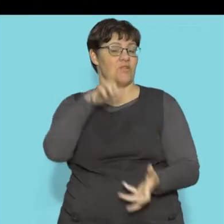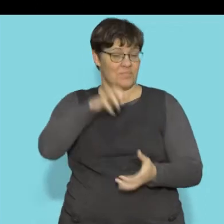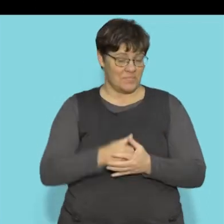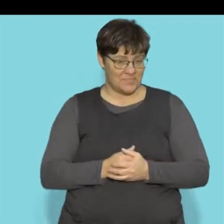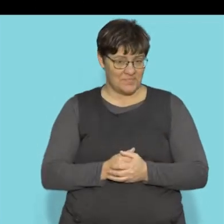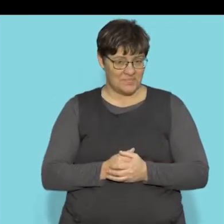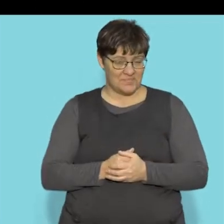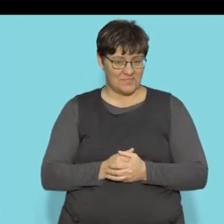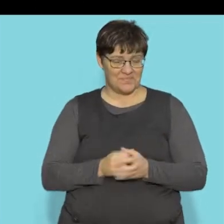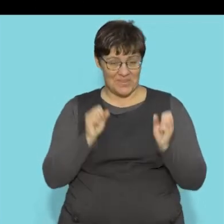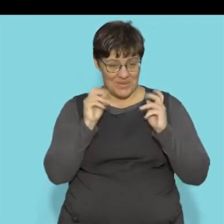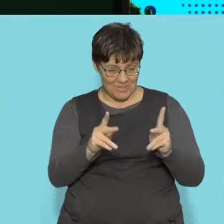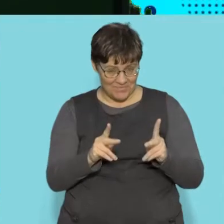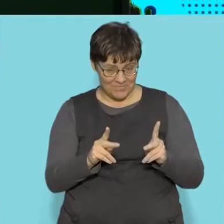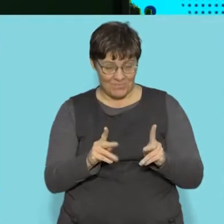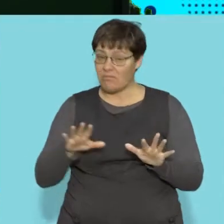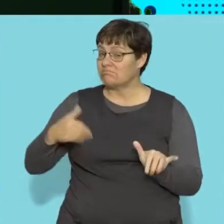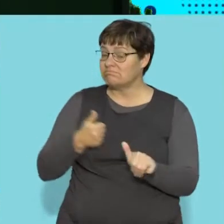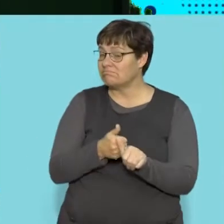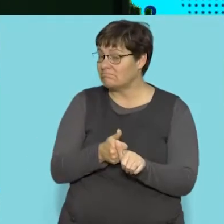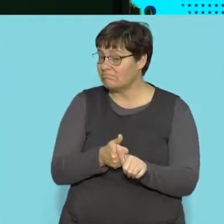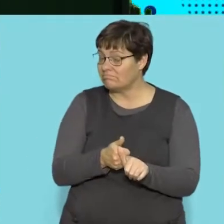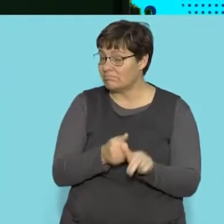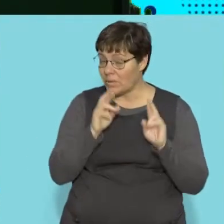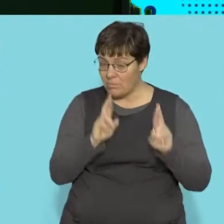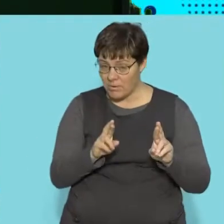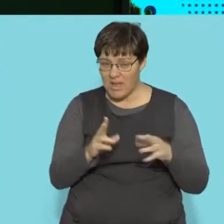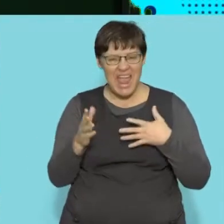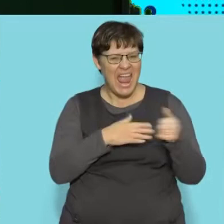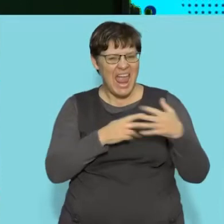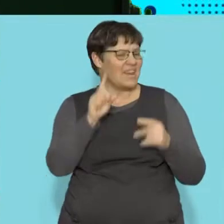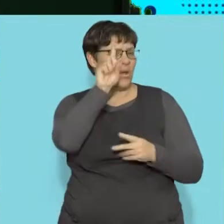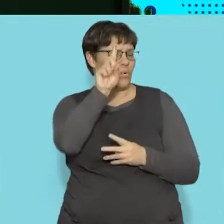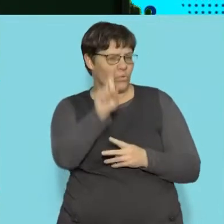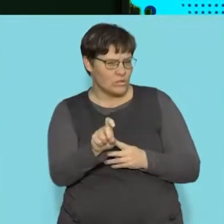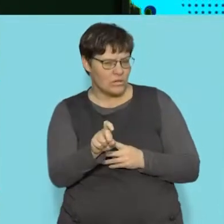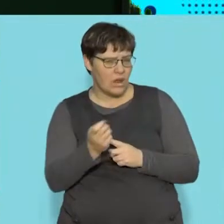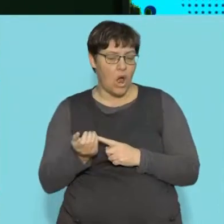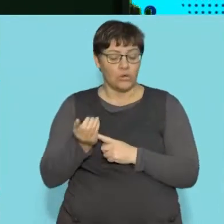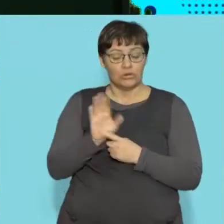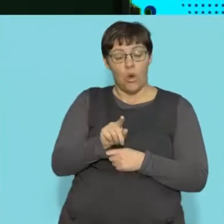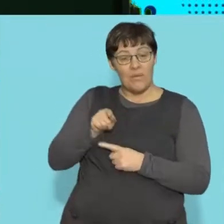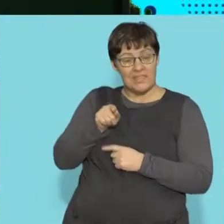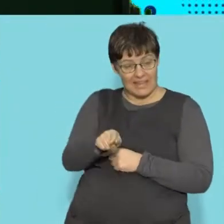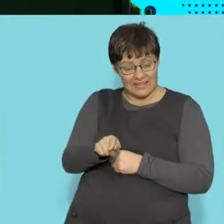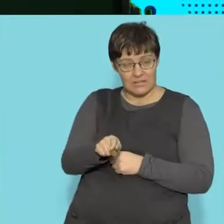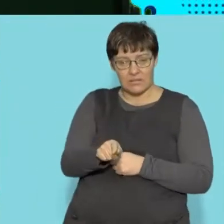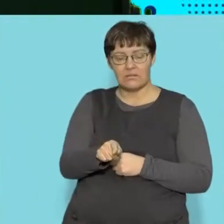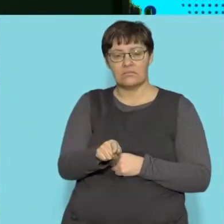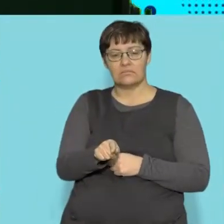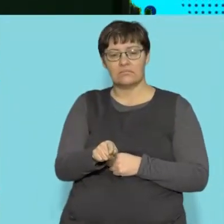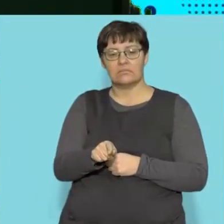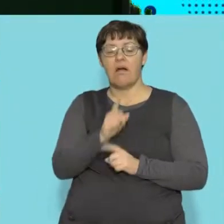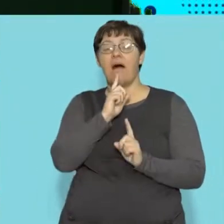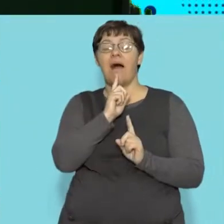volume. Great everyone, I hope that you're with me so far. Just for any of these questions where it's a show that, please